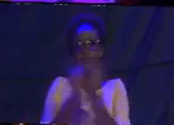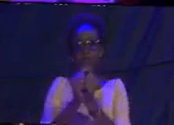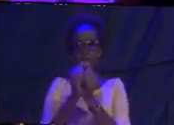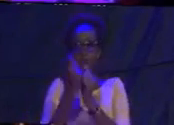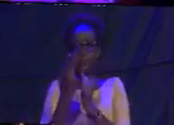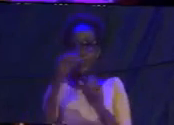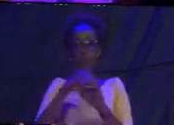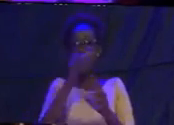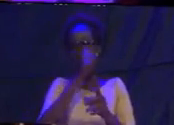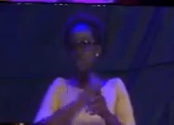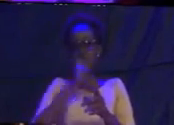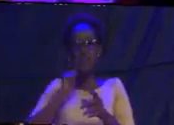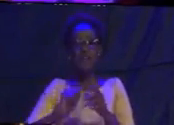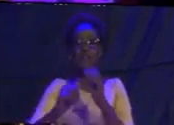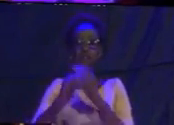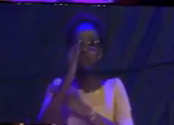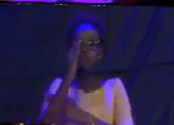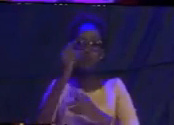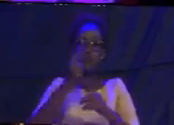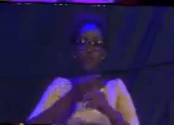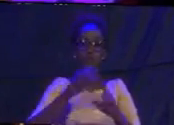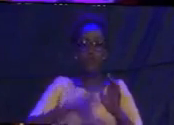tribes of Israel,